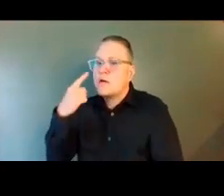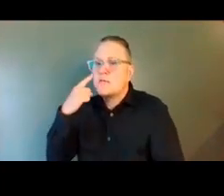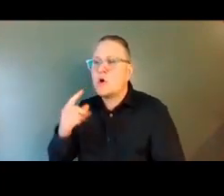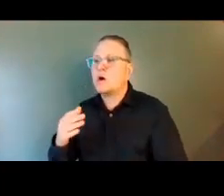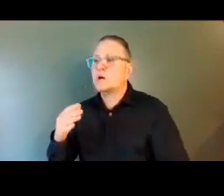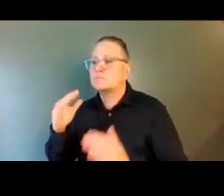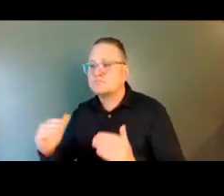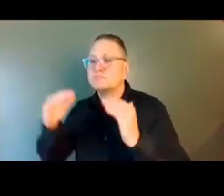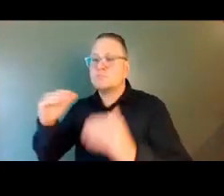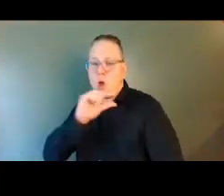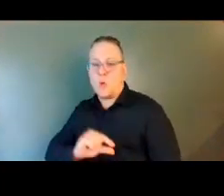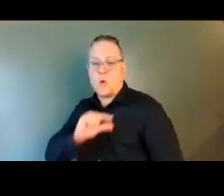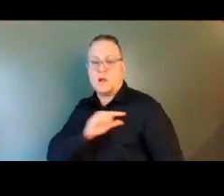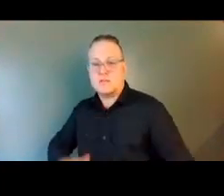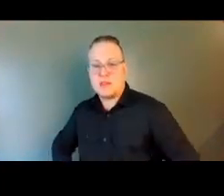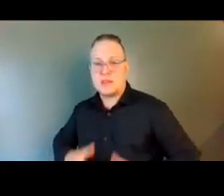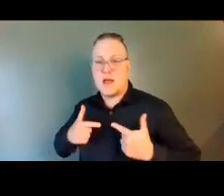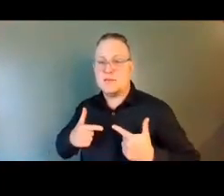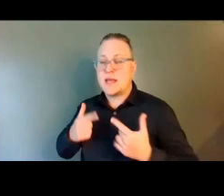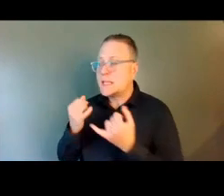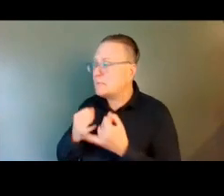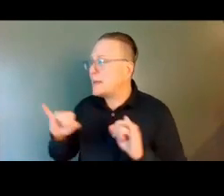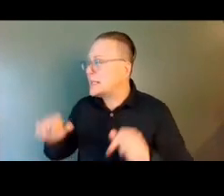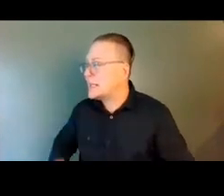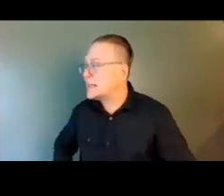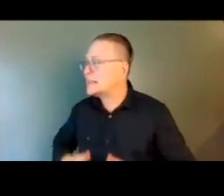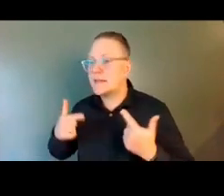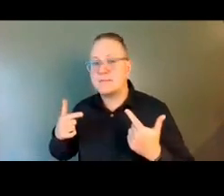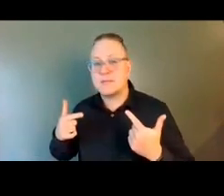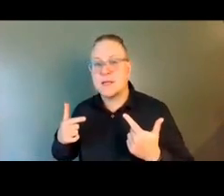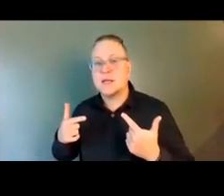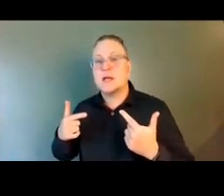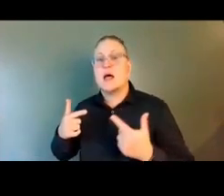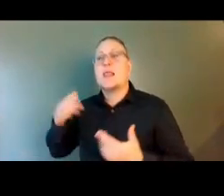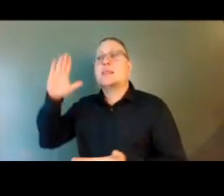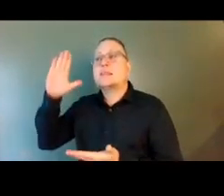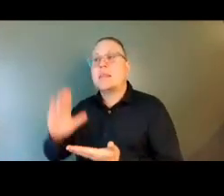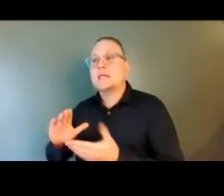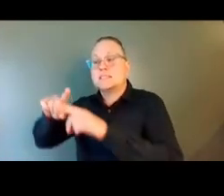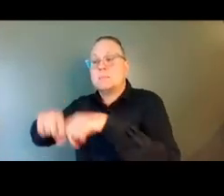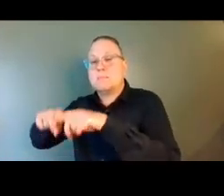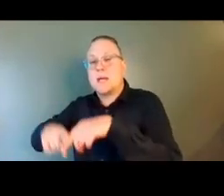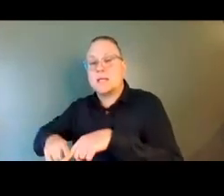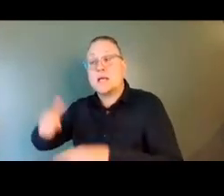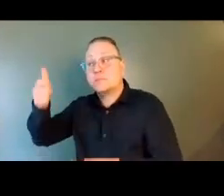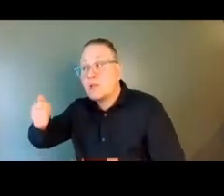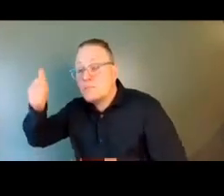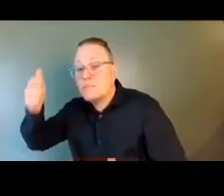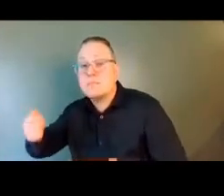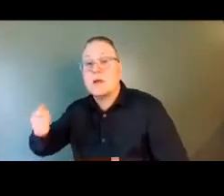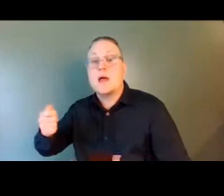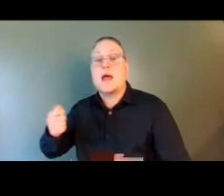independence, independent living, less dependency on public assistance, and a better economy with higher